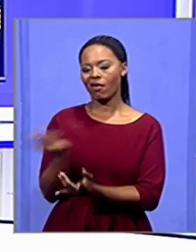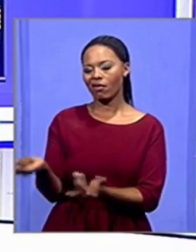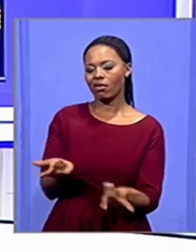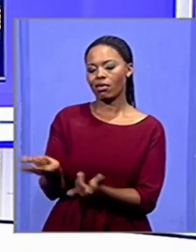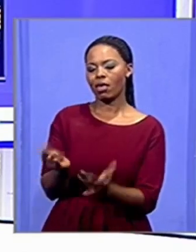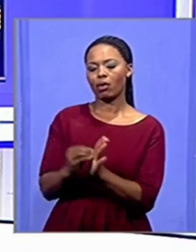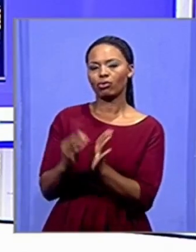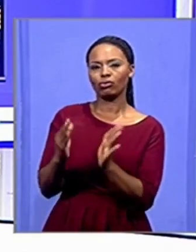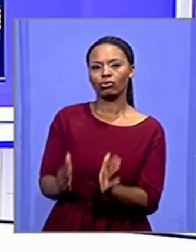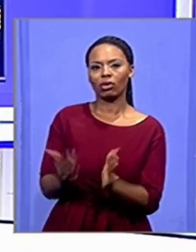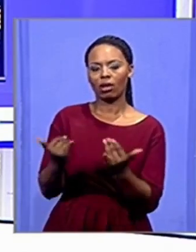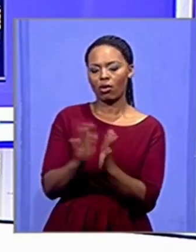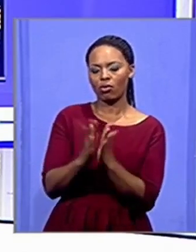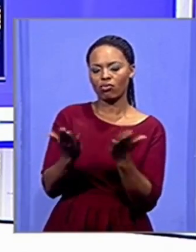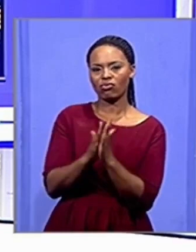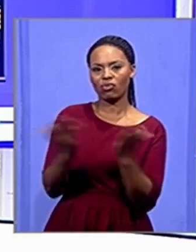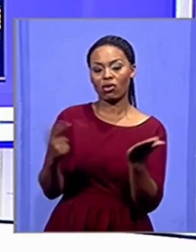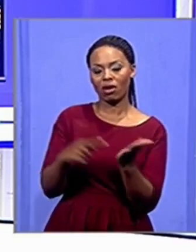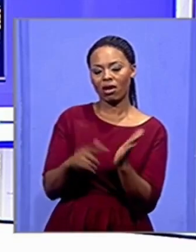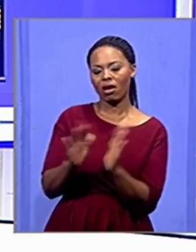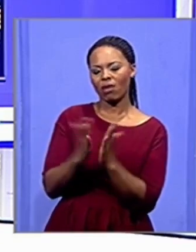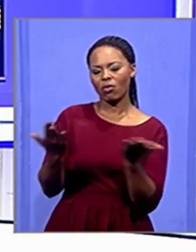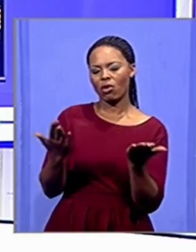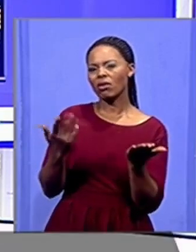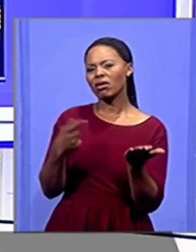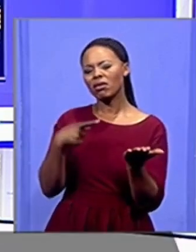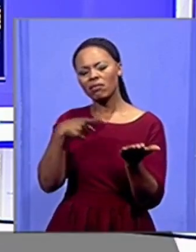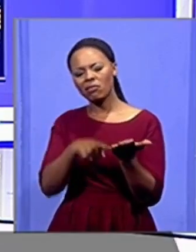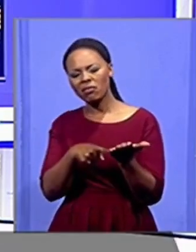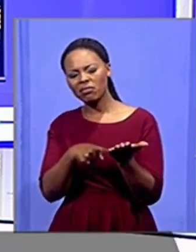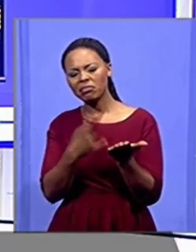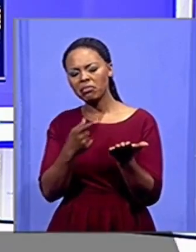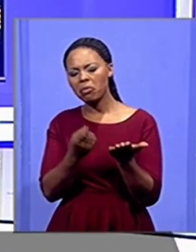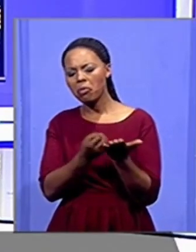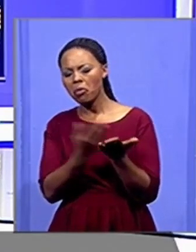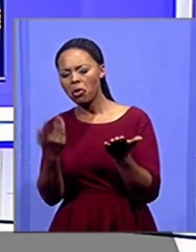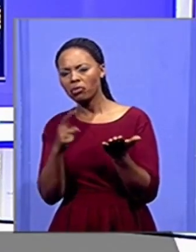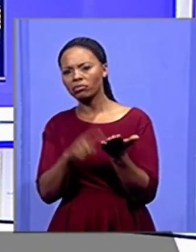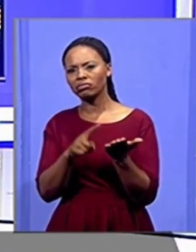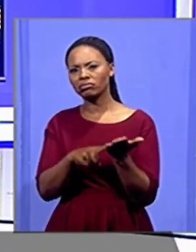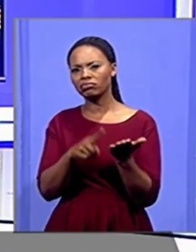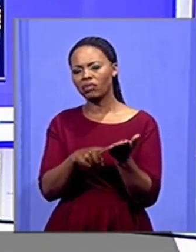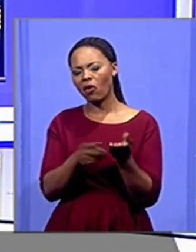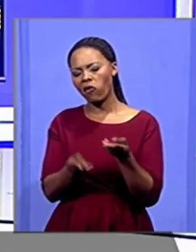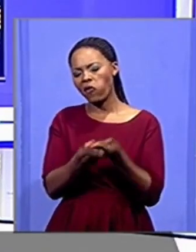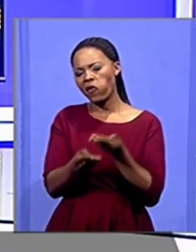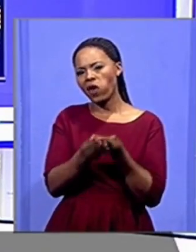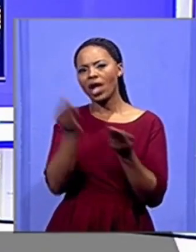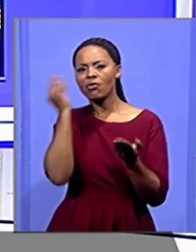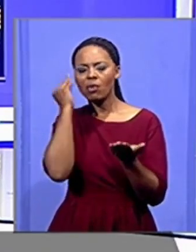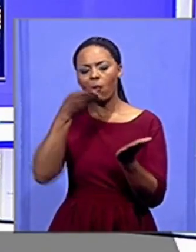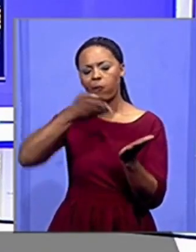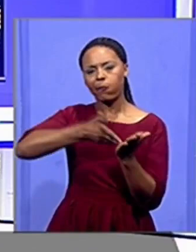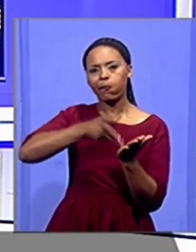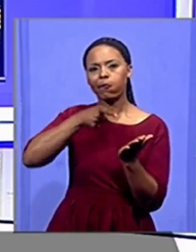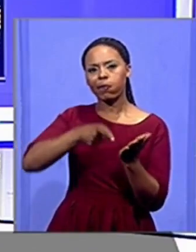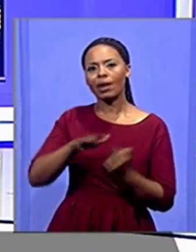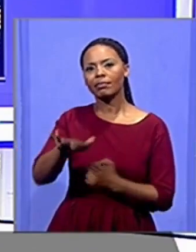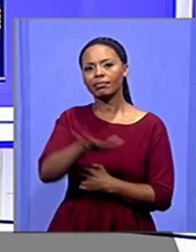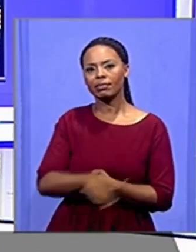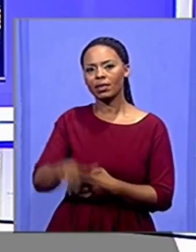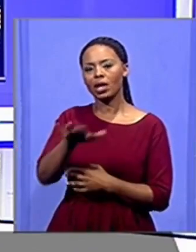barutwana dikukwana tšeo di bonalago di be di tswakilwe ka lebake ba sekolo sa primary sa Pula Madibogo